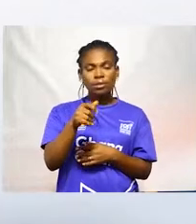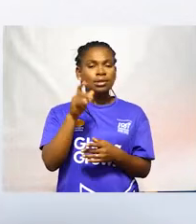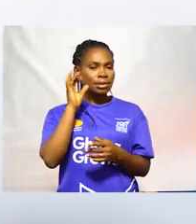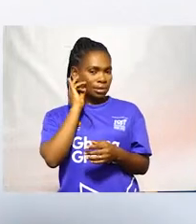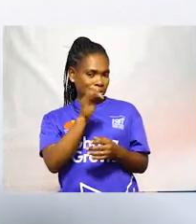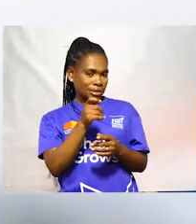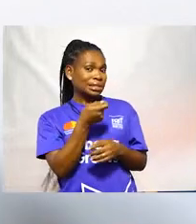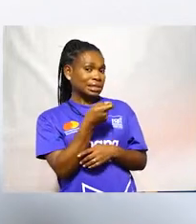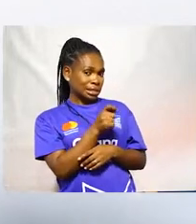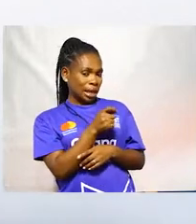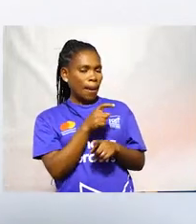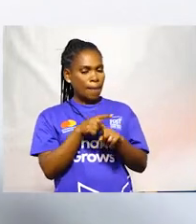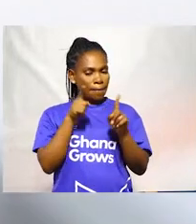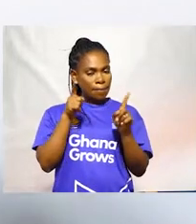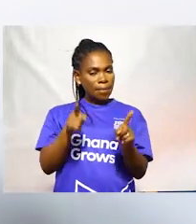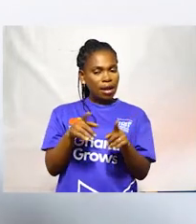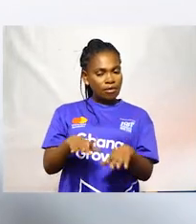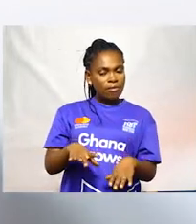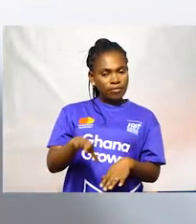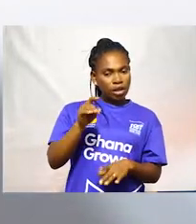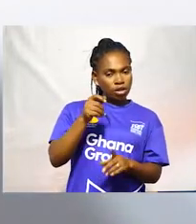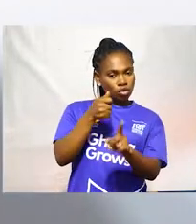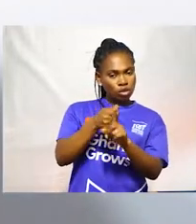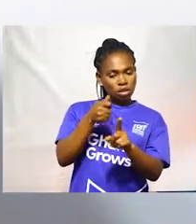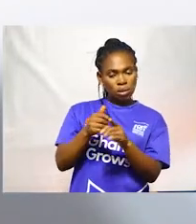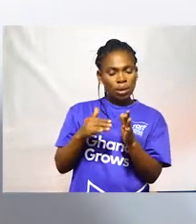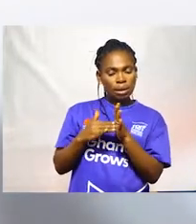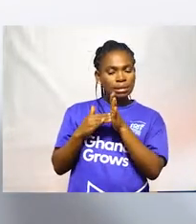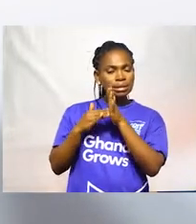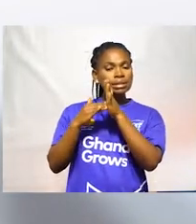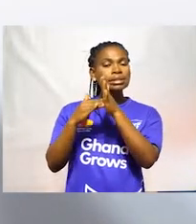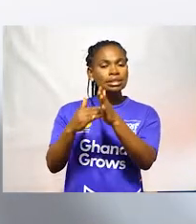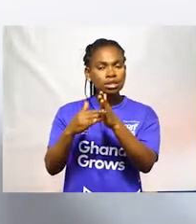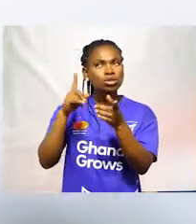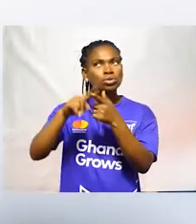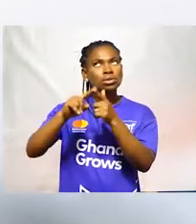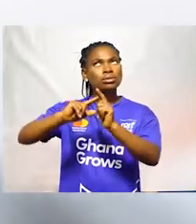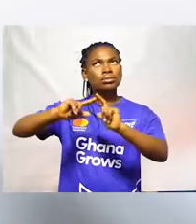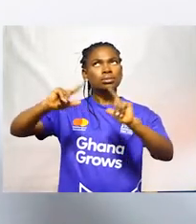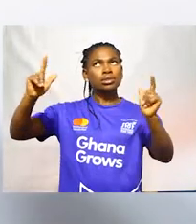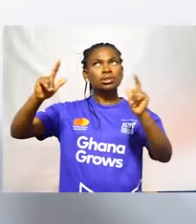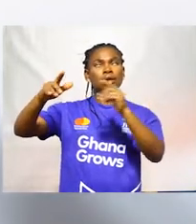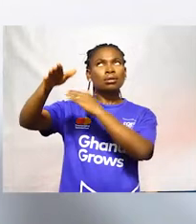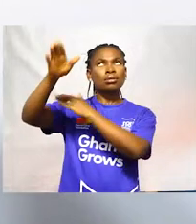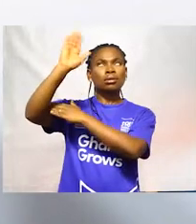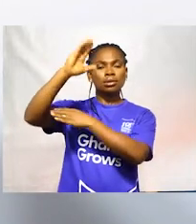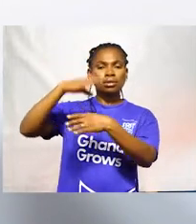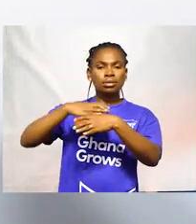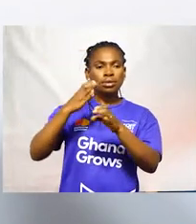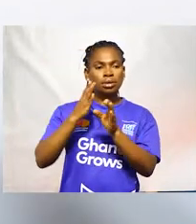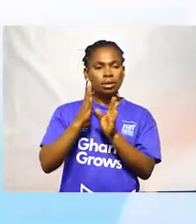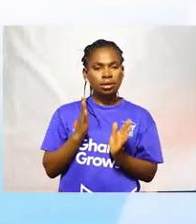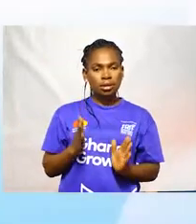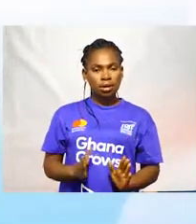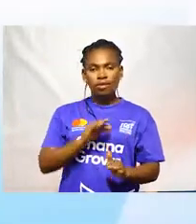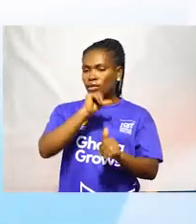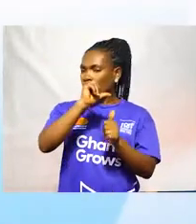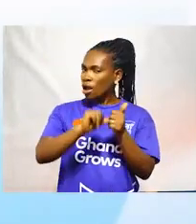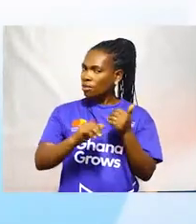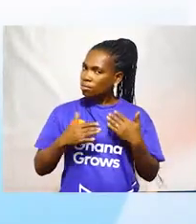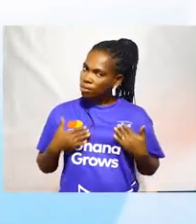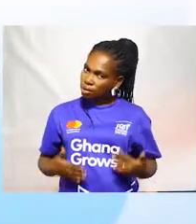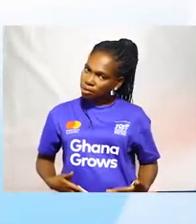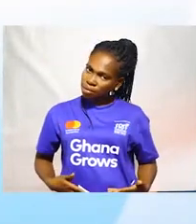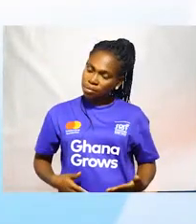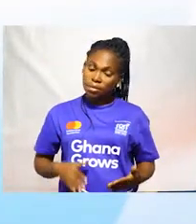finding yourself, it will lead you to the greater God, the creator of all of us. And